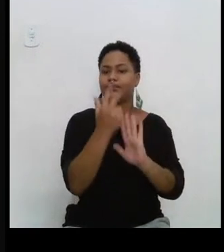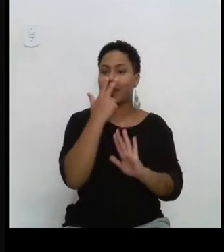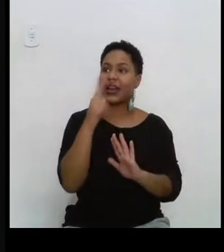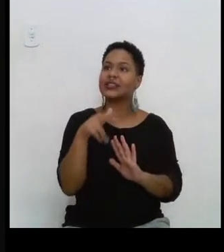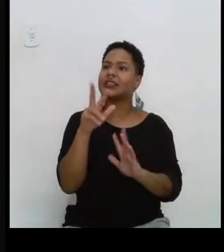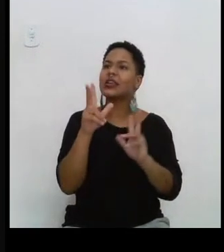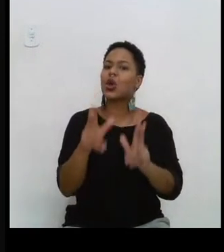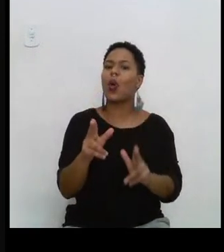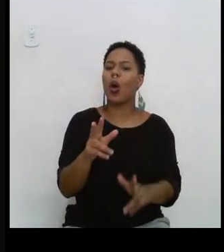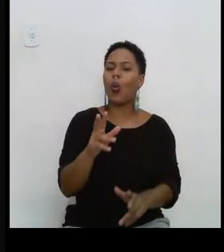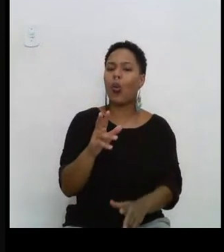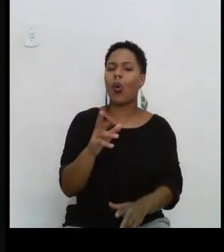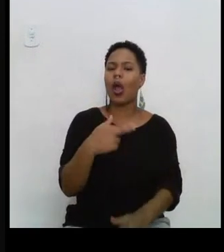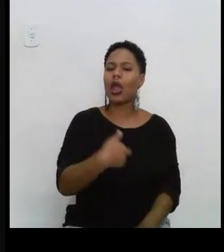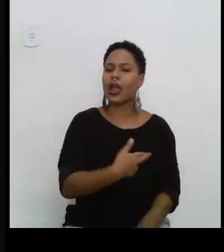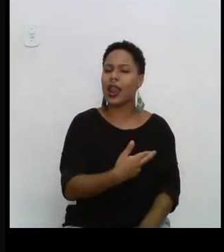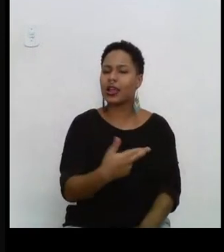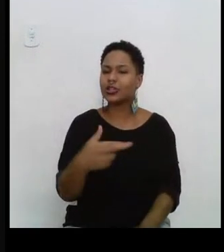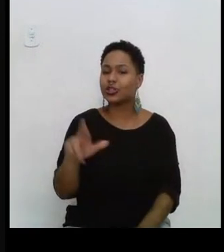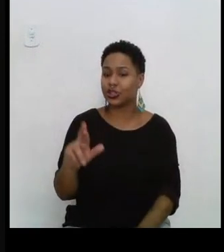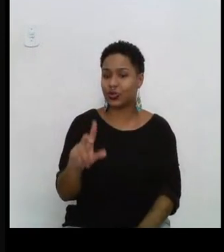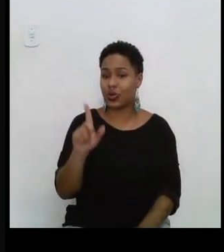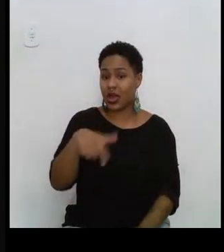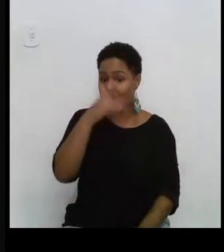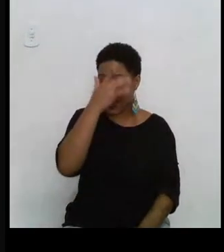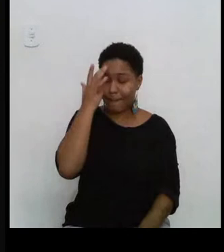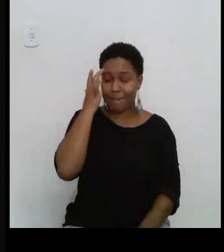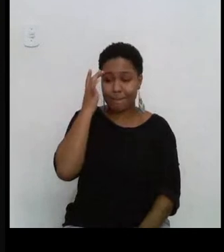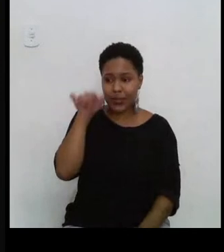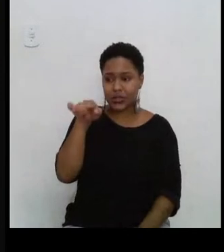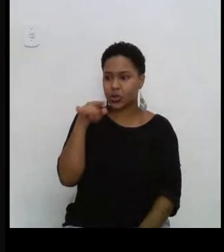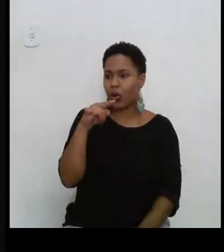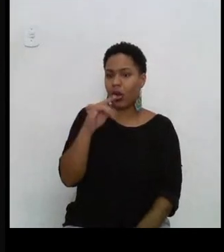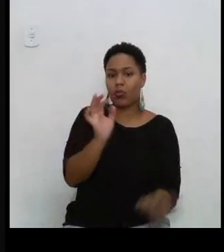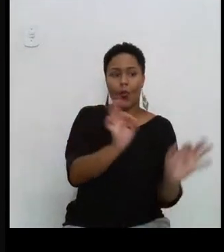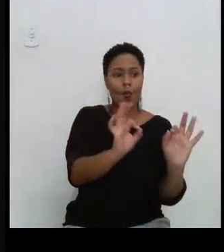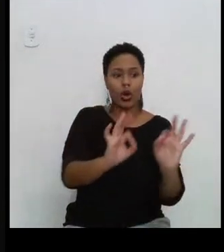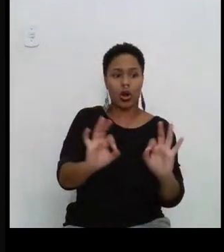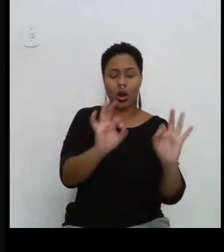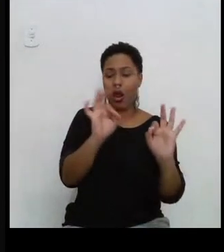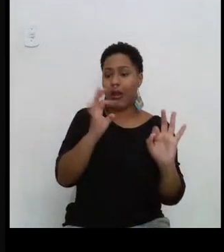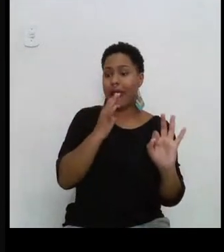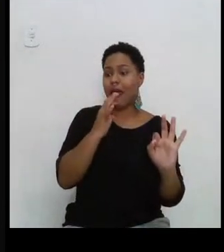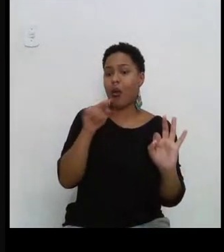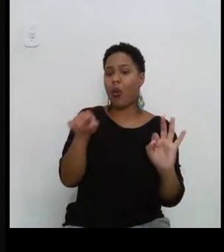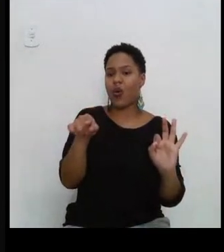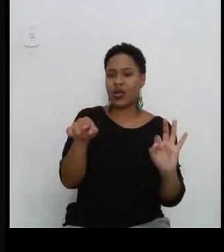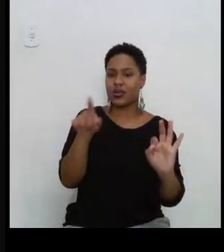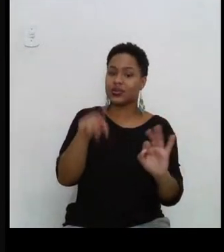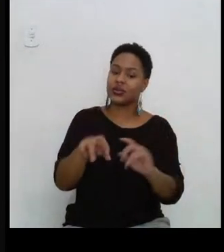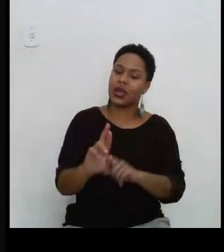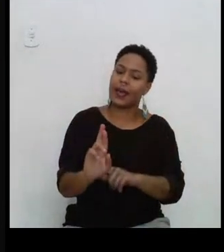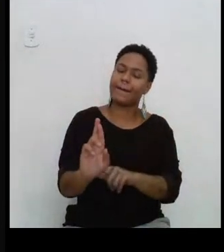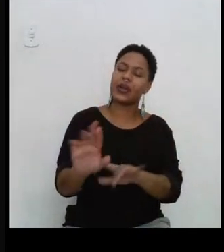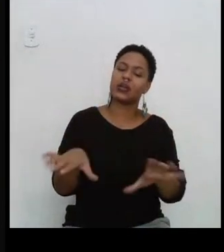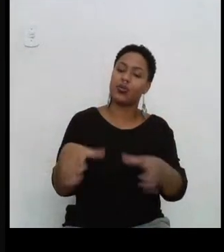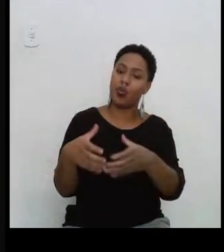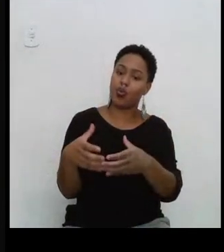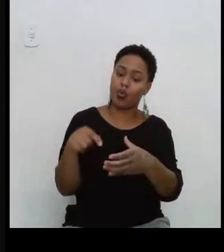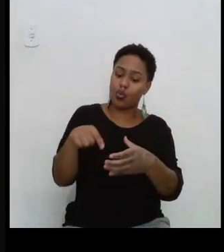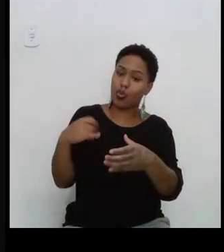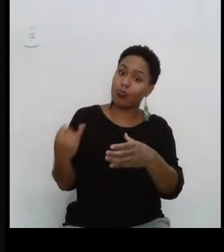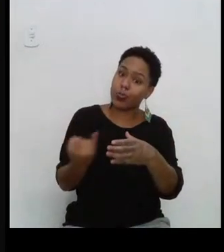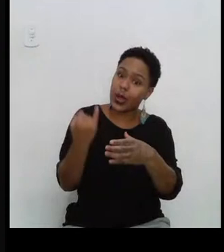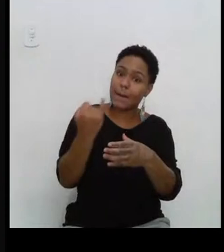and one-person represented as a very important group of God and society